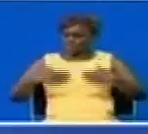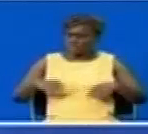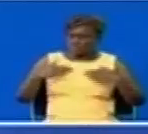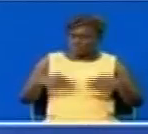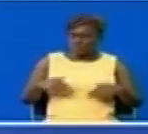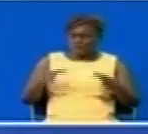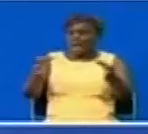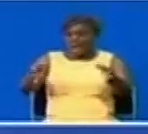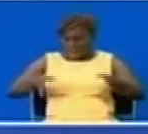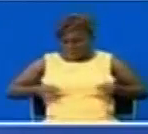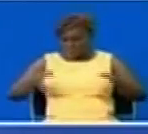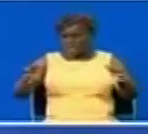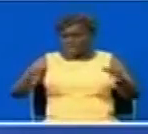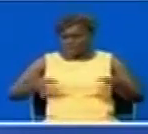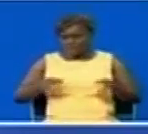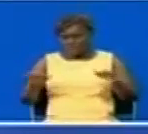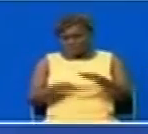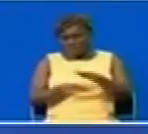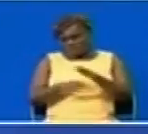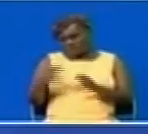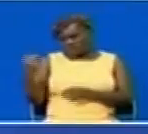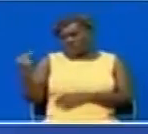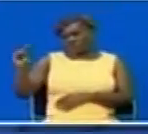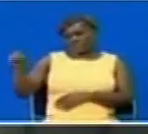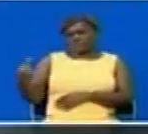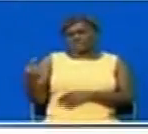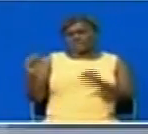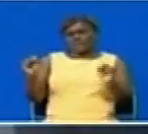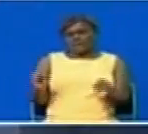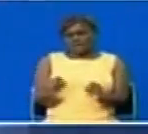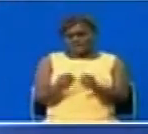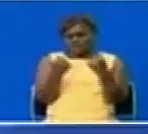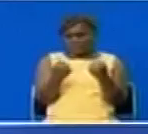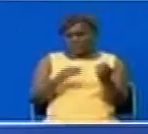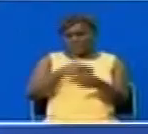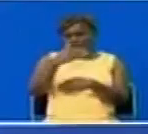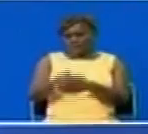these accounts are below 5,000 shillings. This comes after only a third of